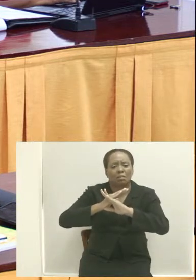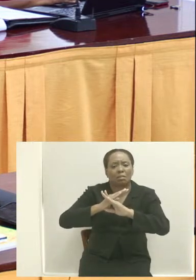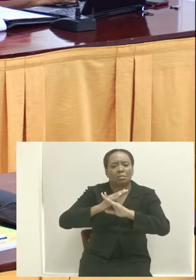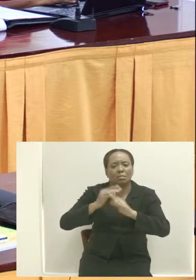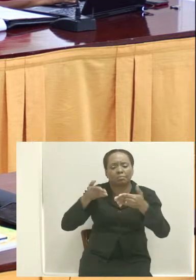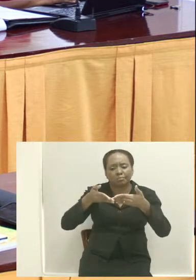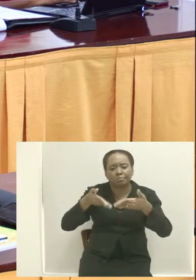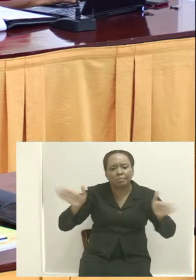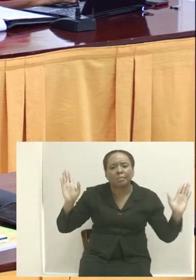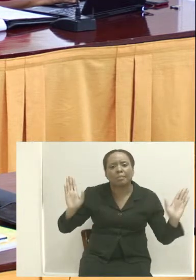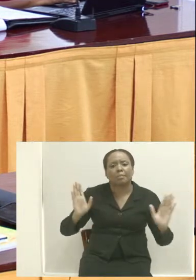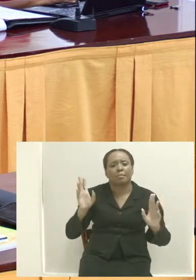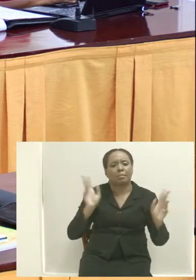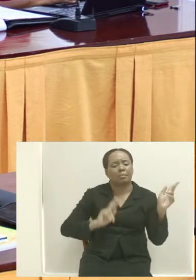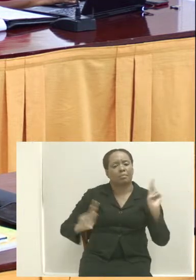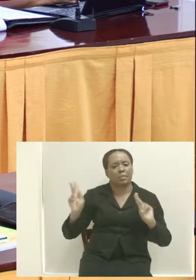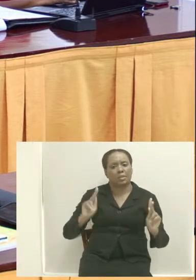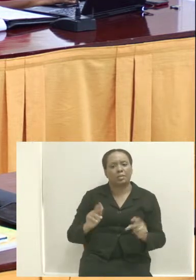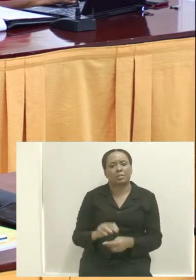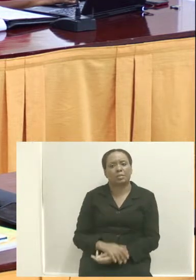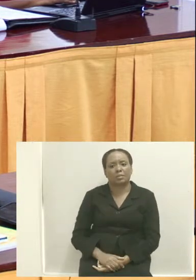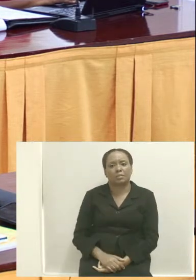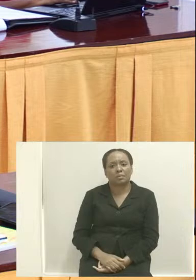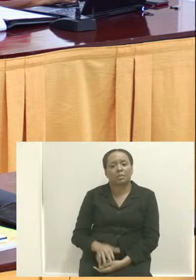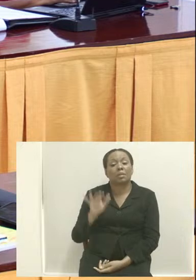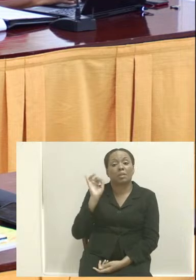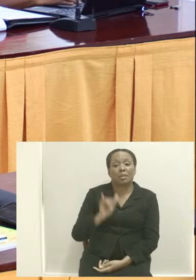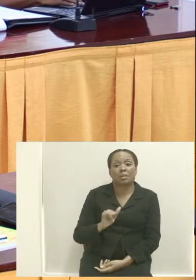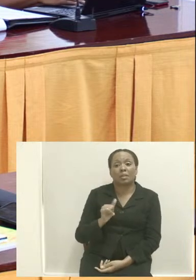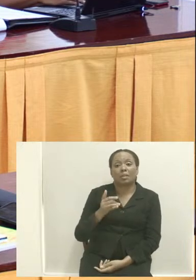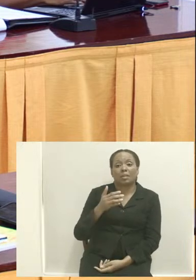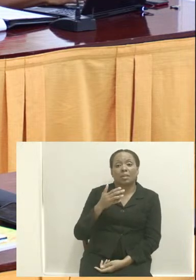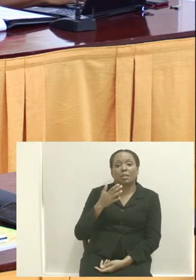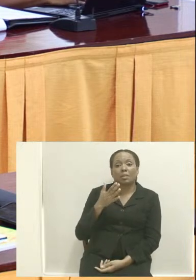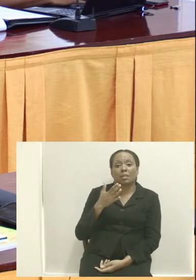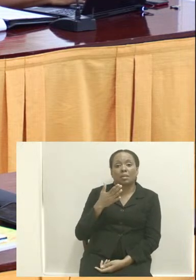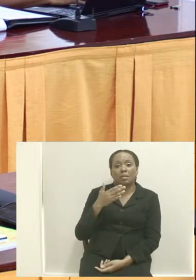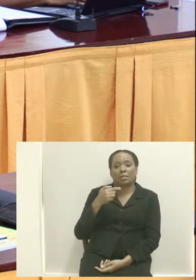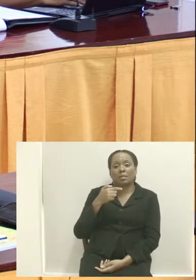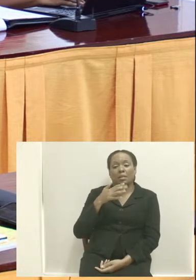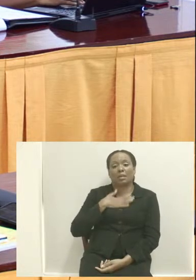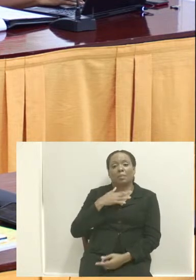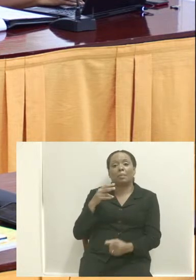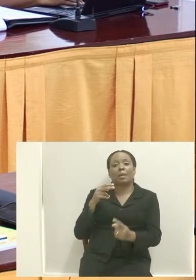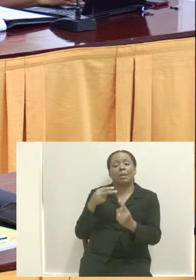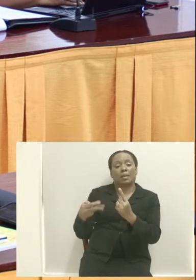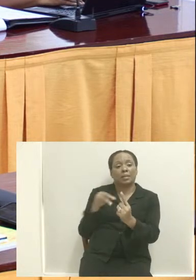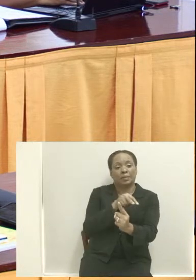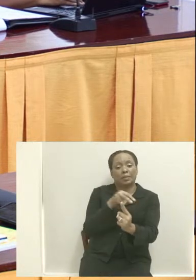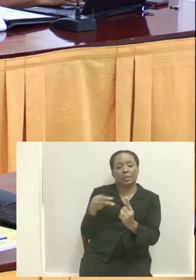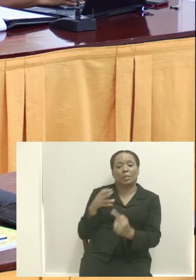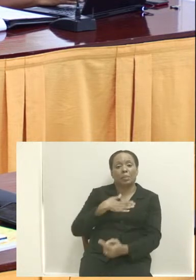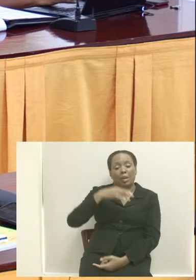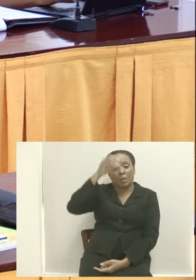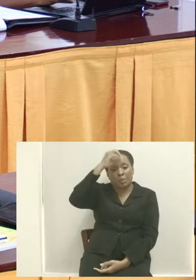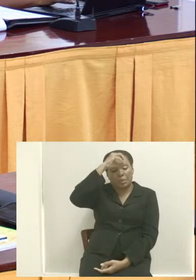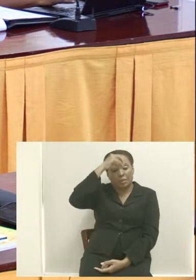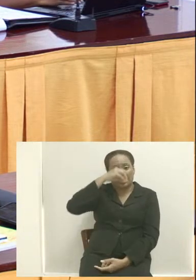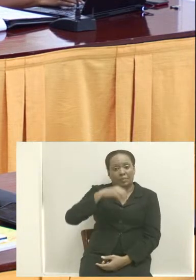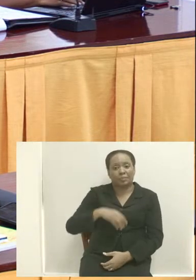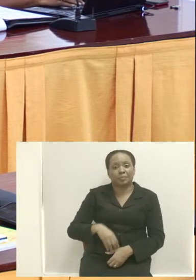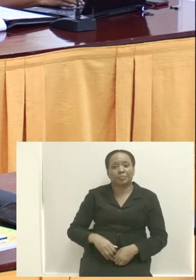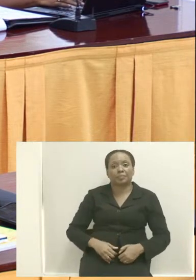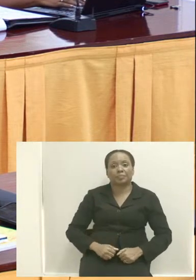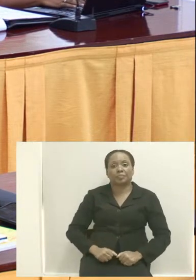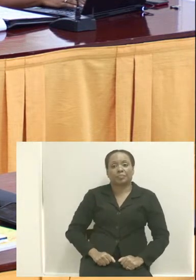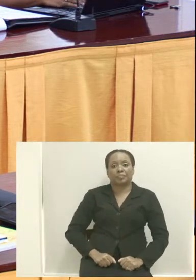philosophically where this minister stands. Now, the honourable member, therefore, would